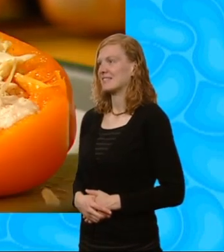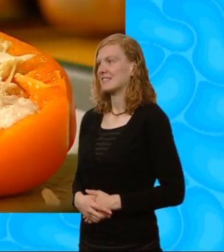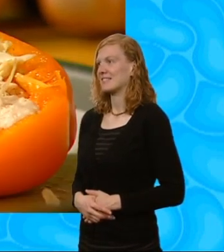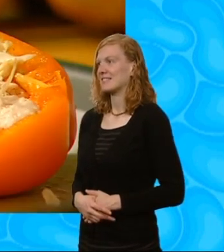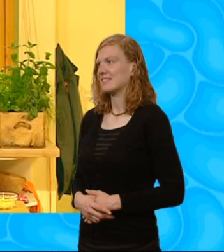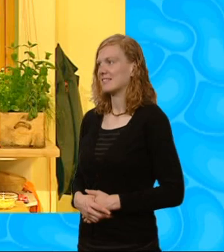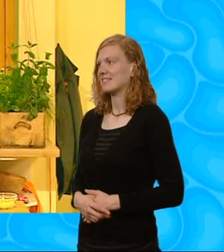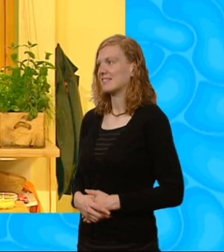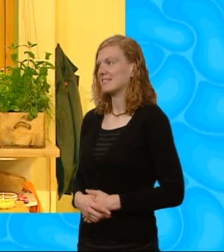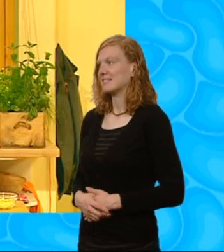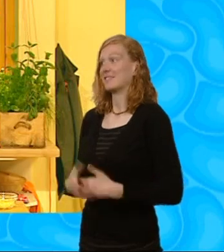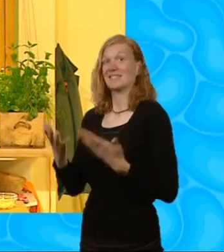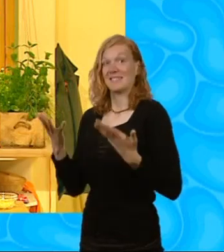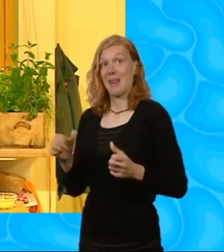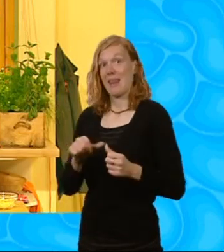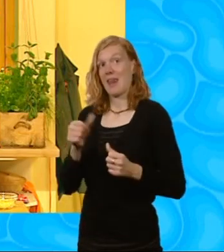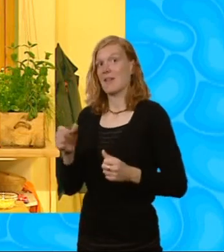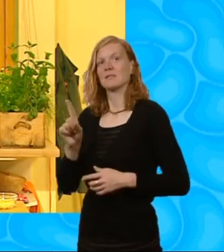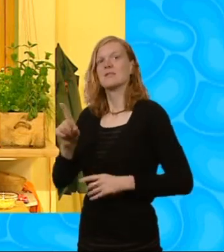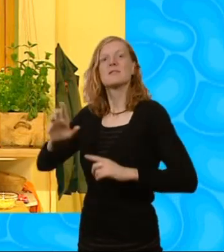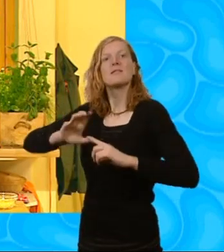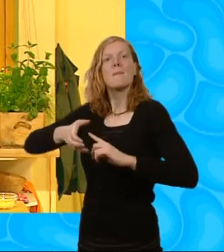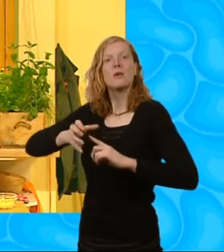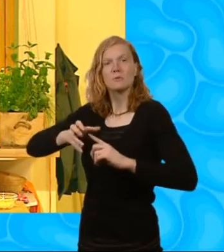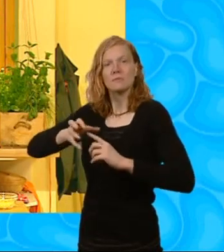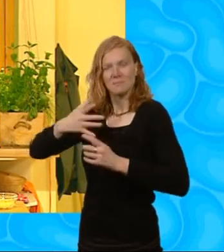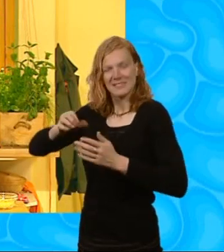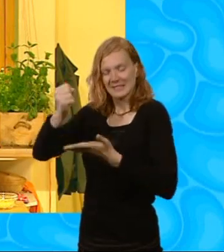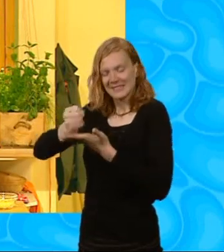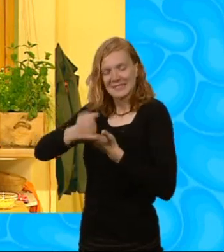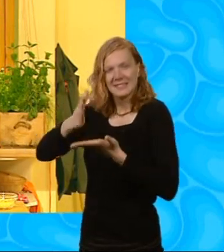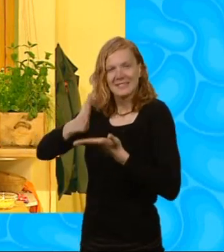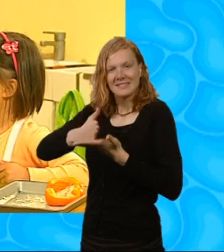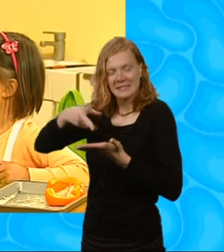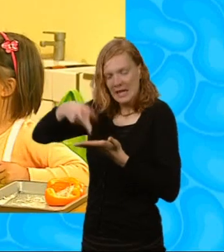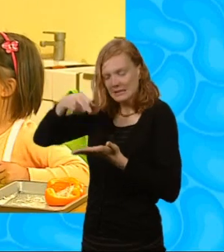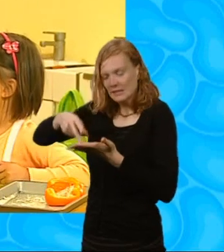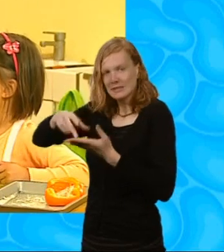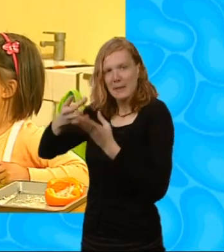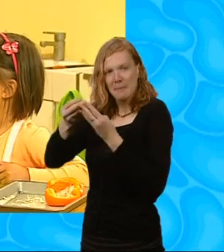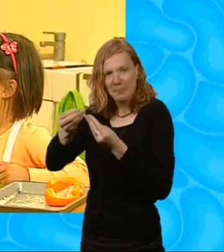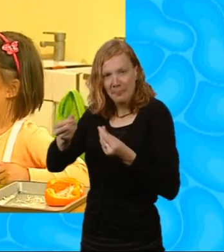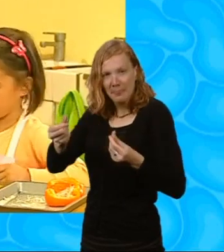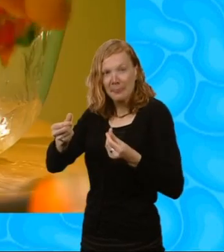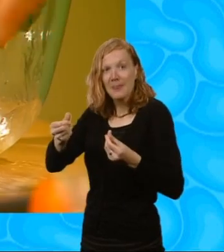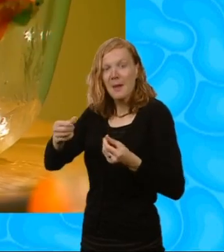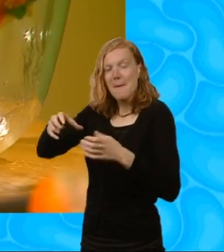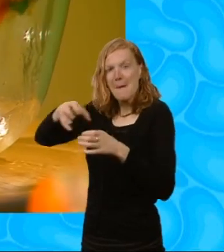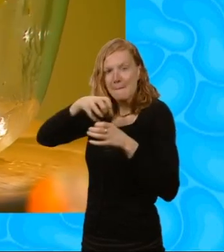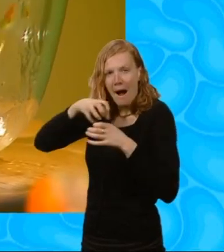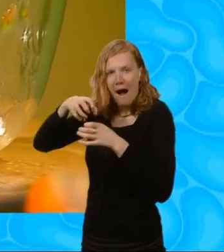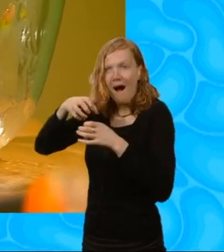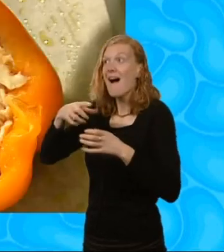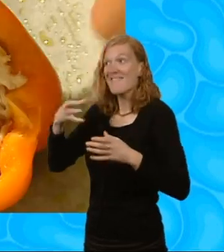So next, we're going to add the rest of the cherry tomato mixture into our stuffed pepper. So you can take as much as you